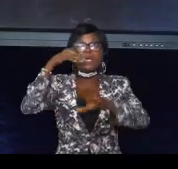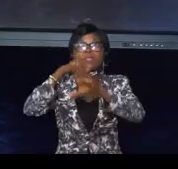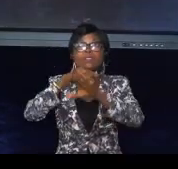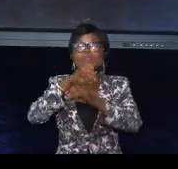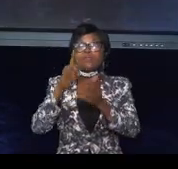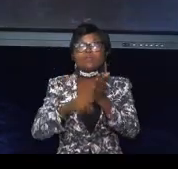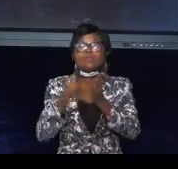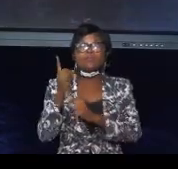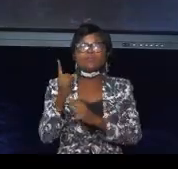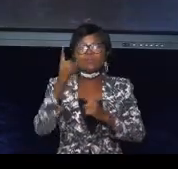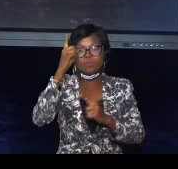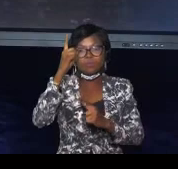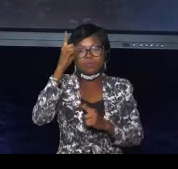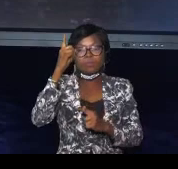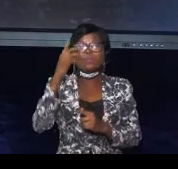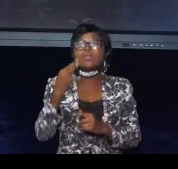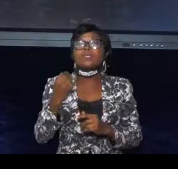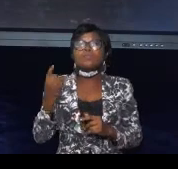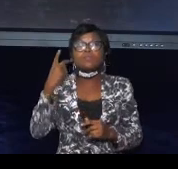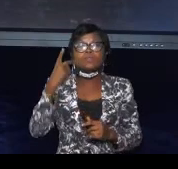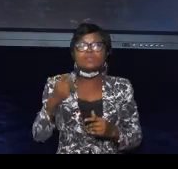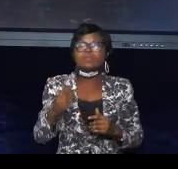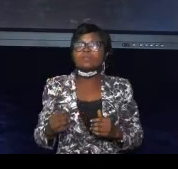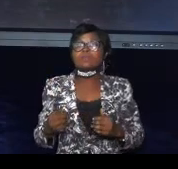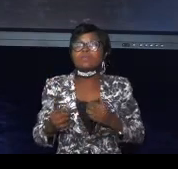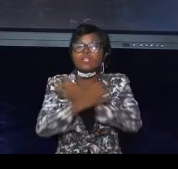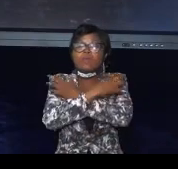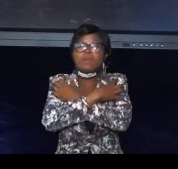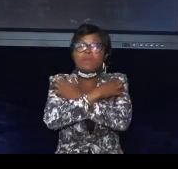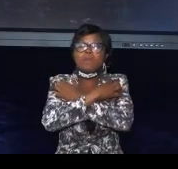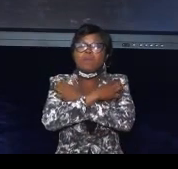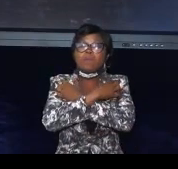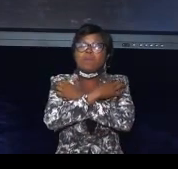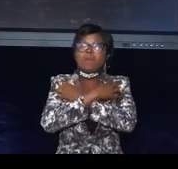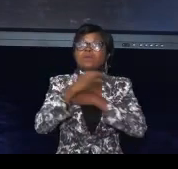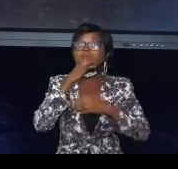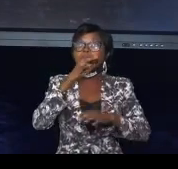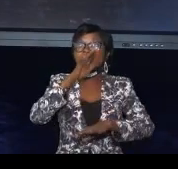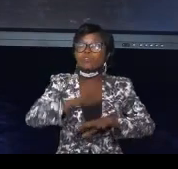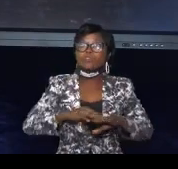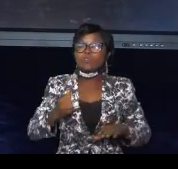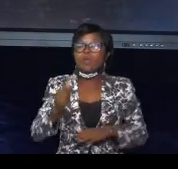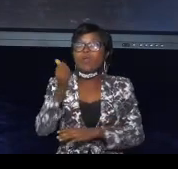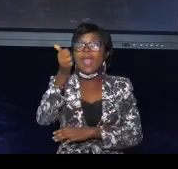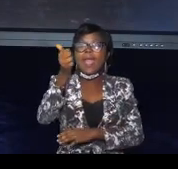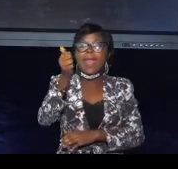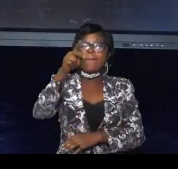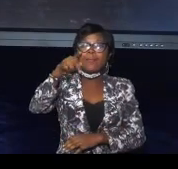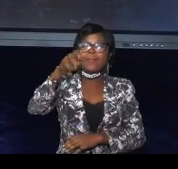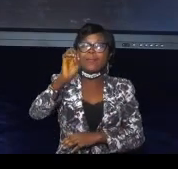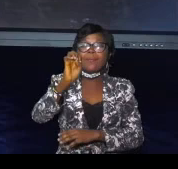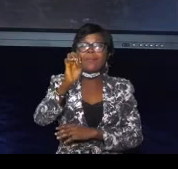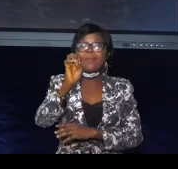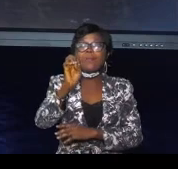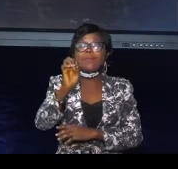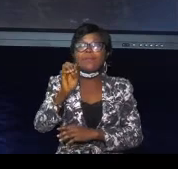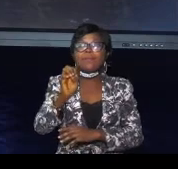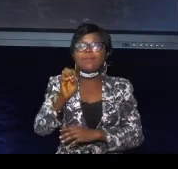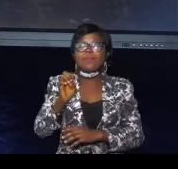Now, look at this. Yes, monkey. Yeah. It is called ape. A-P-E,